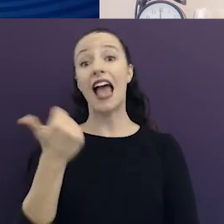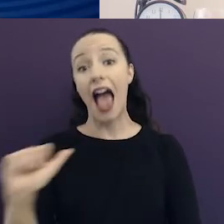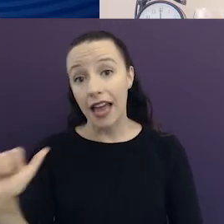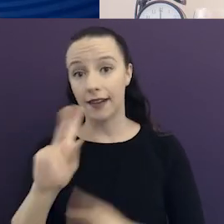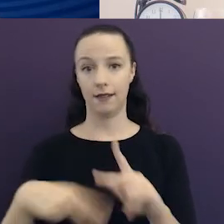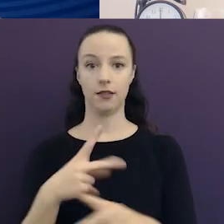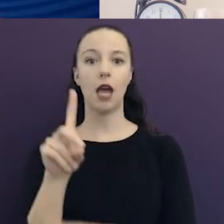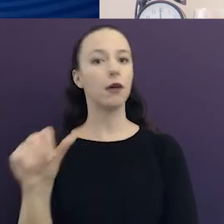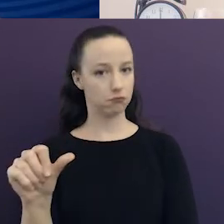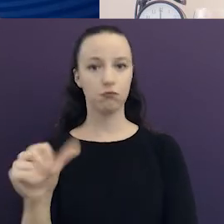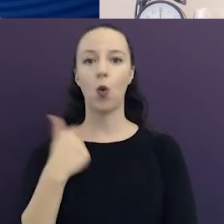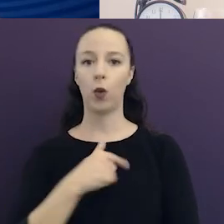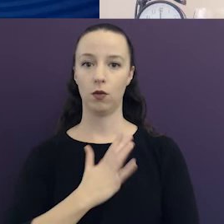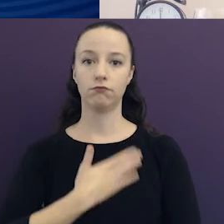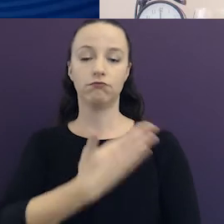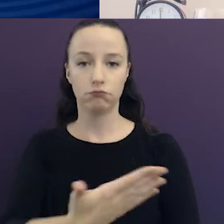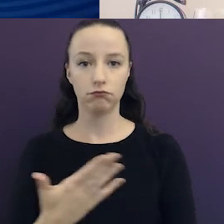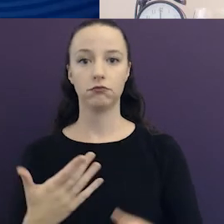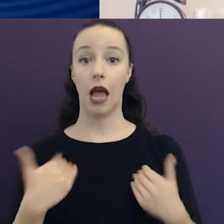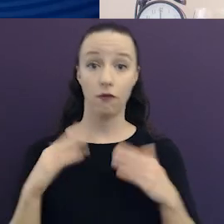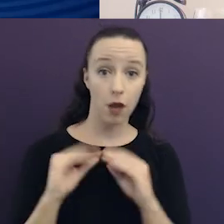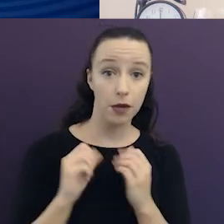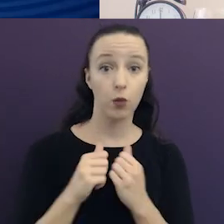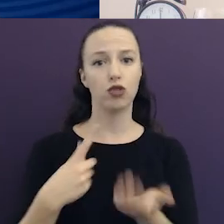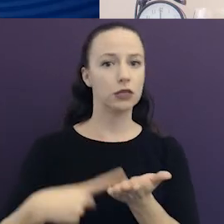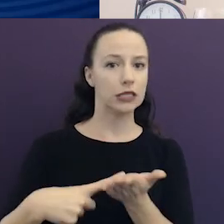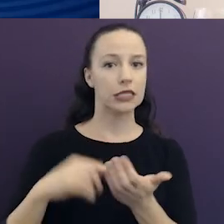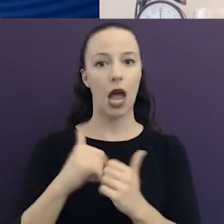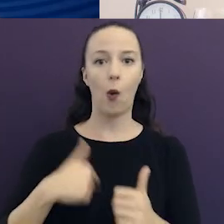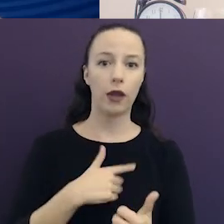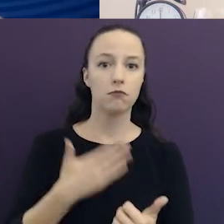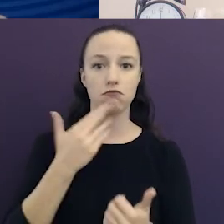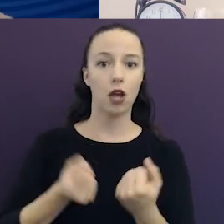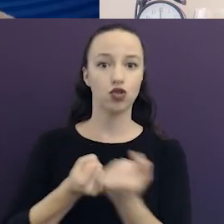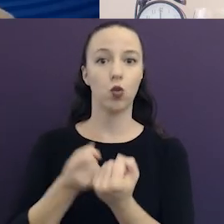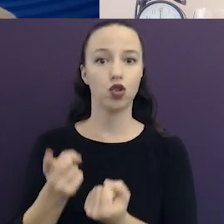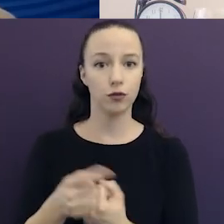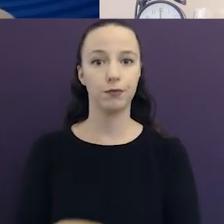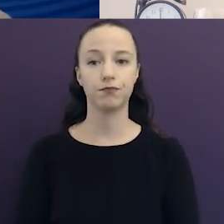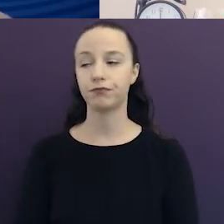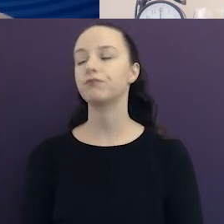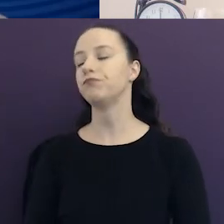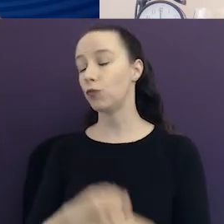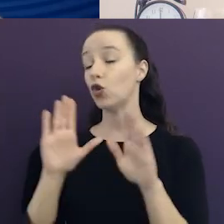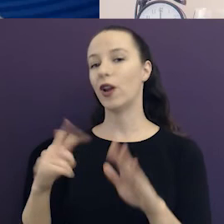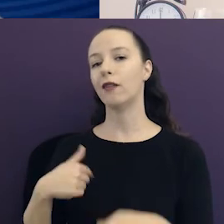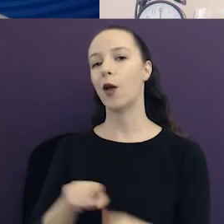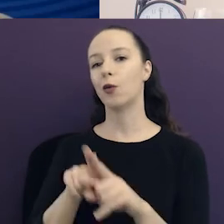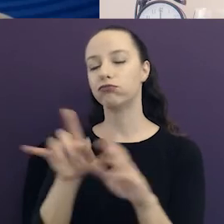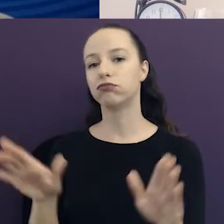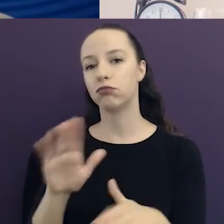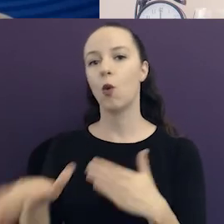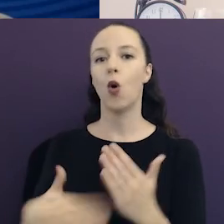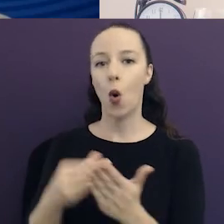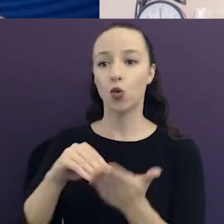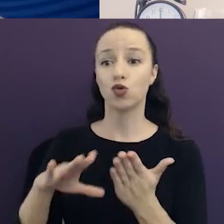of disability, we would love to meet with you and discuss what we can do to support you. Yeah, great. So I also encourage all